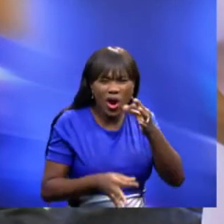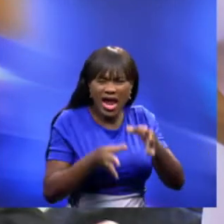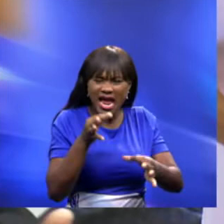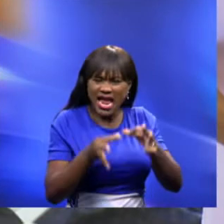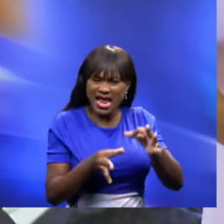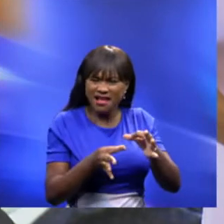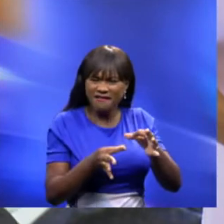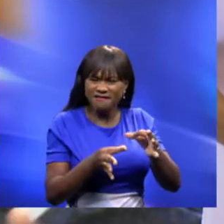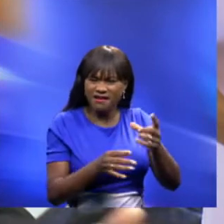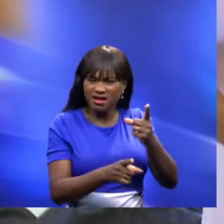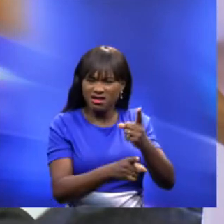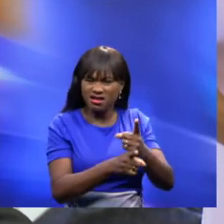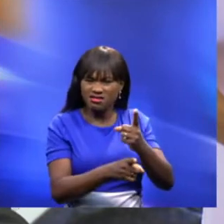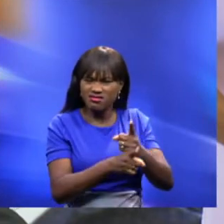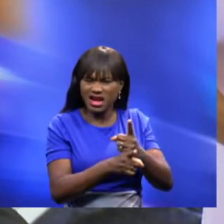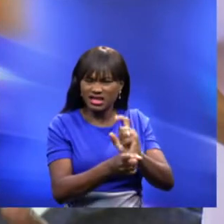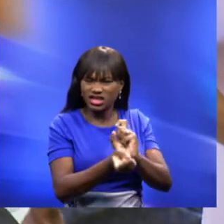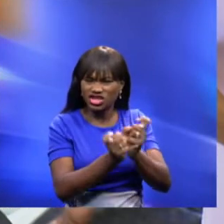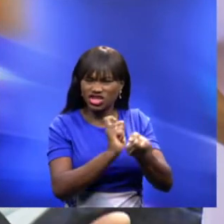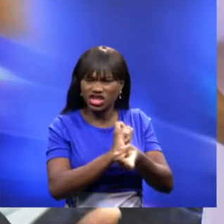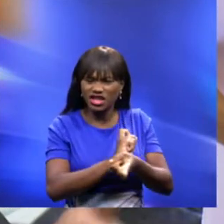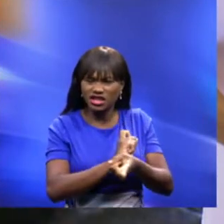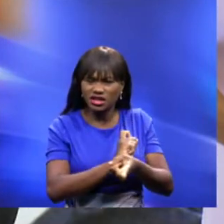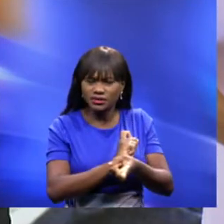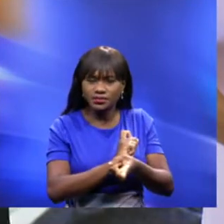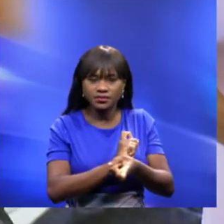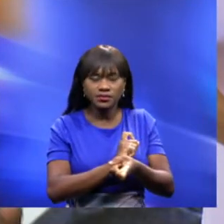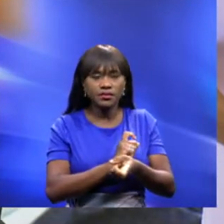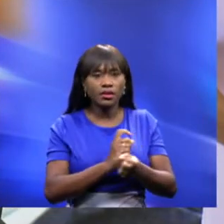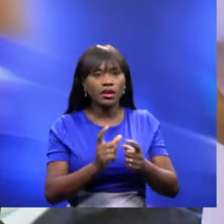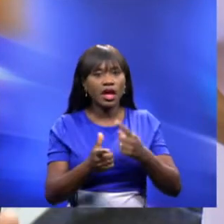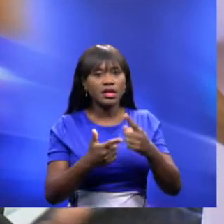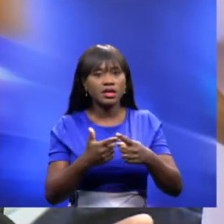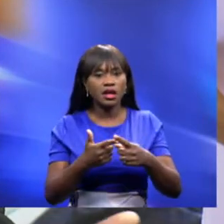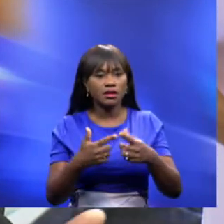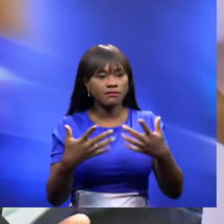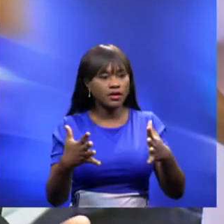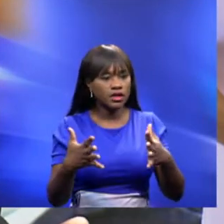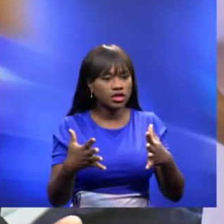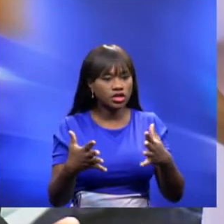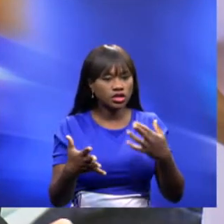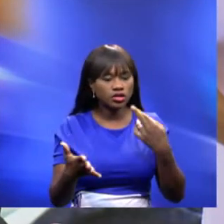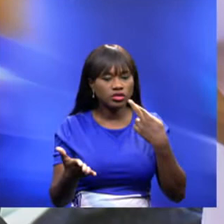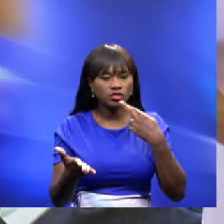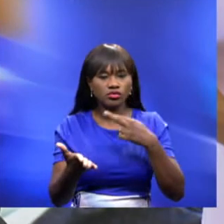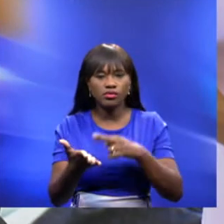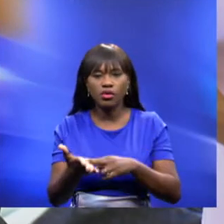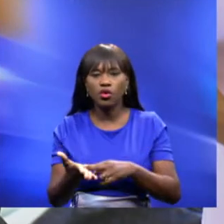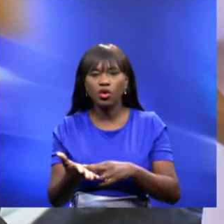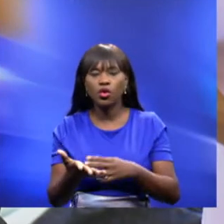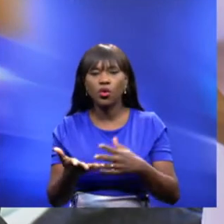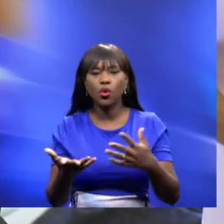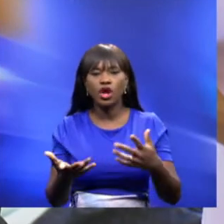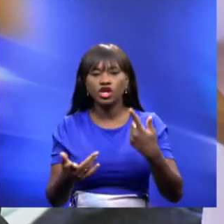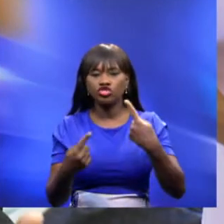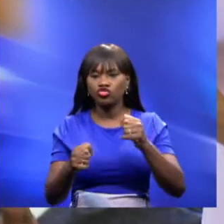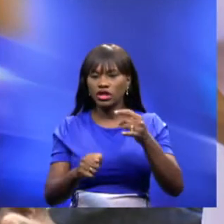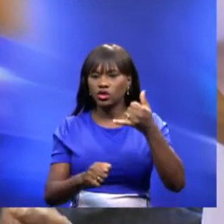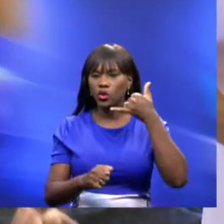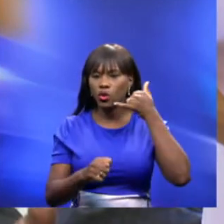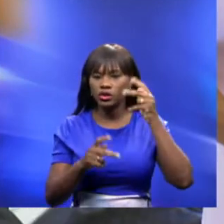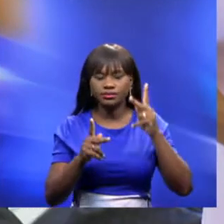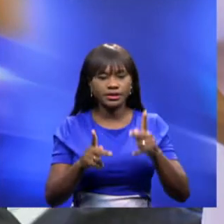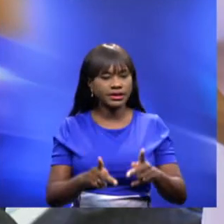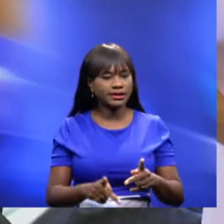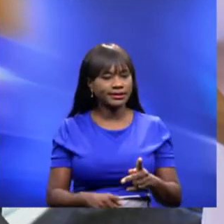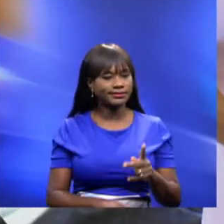request or legitimate change. And when you look at, by the time they report it to us or they call us, is that they're trying to contact the person that they